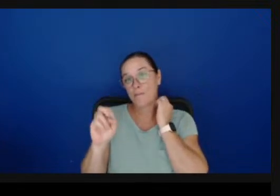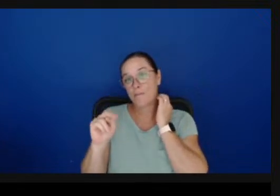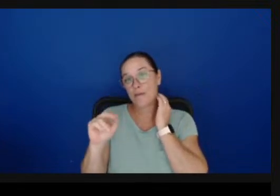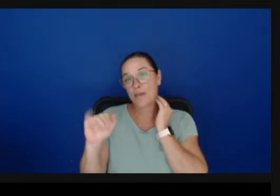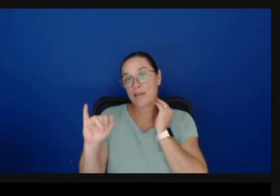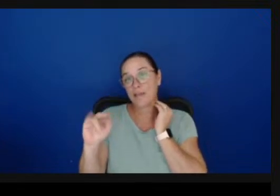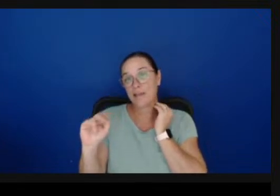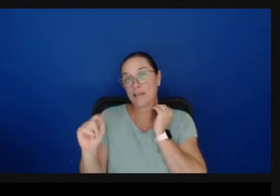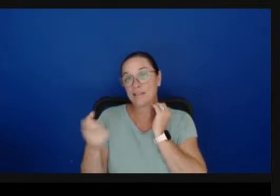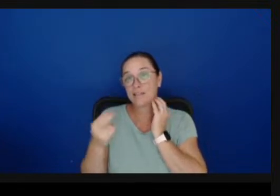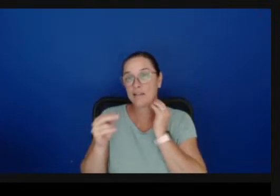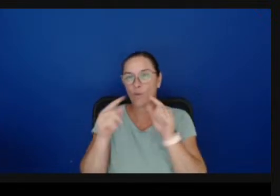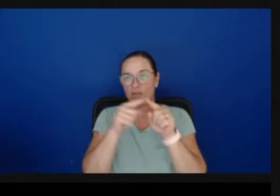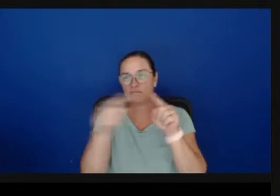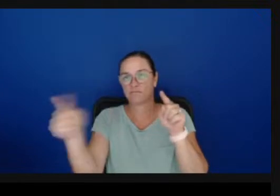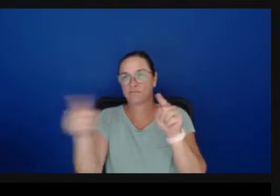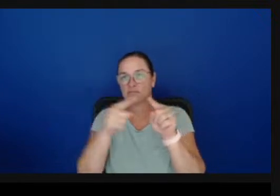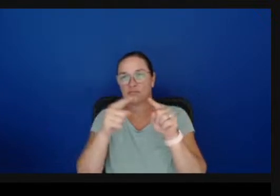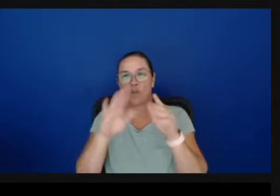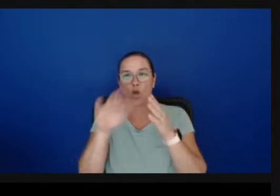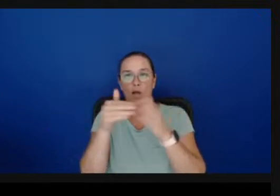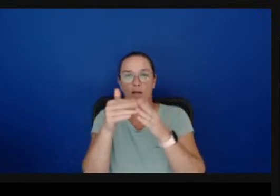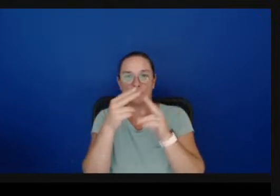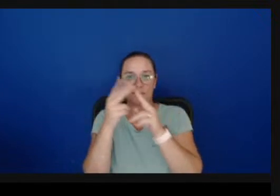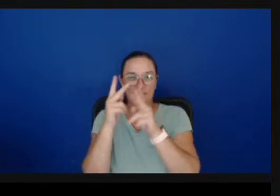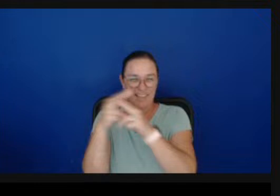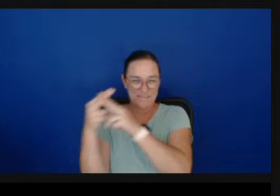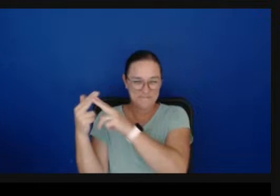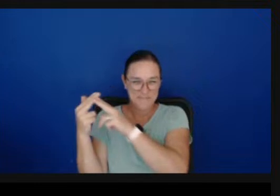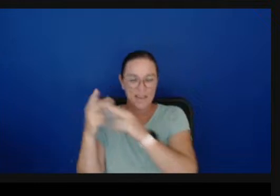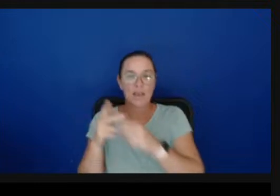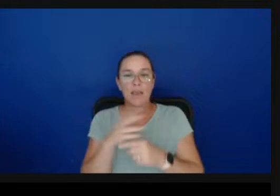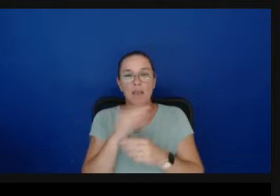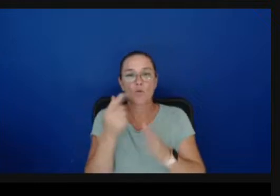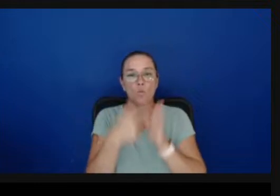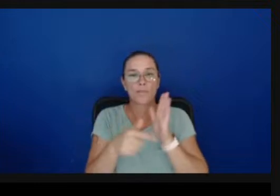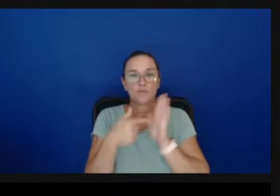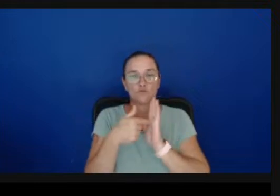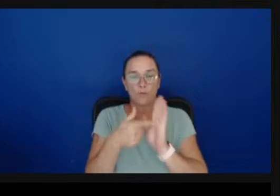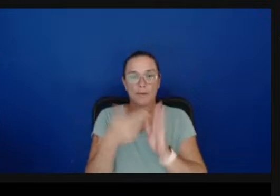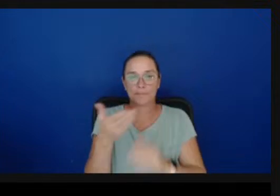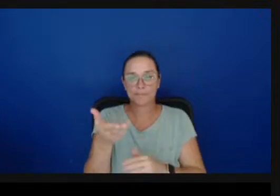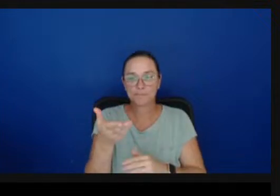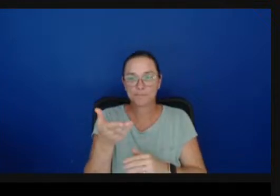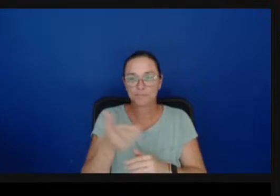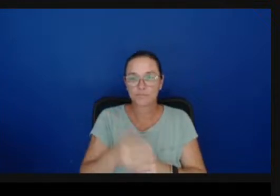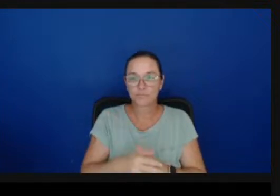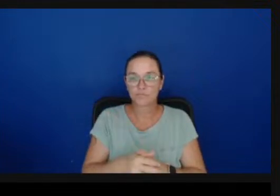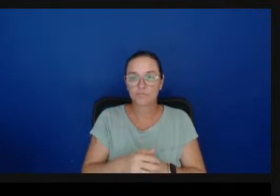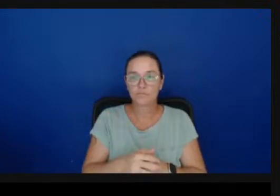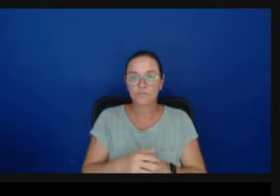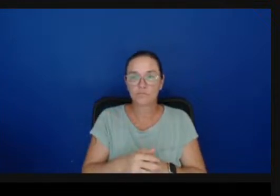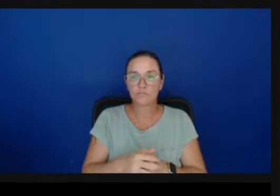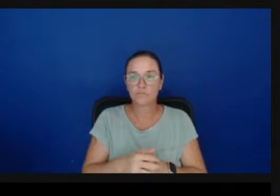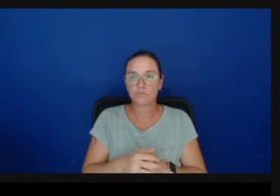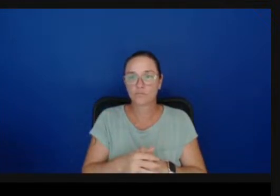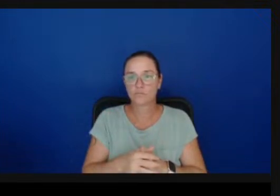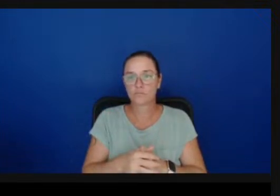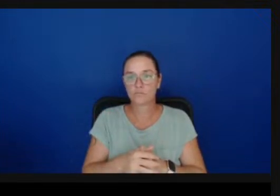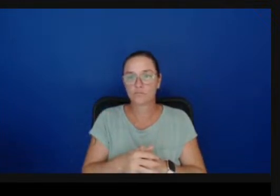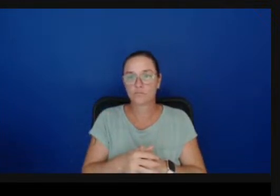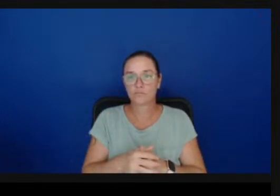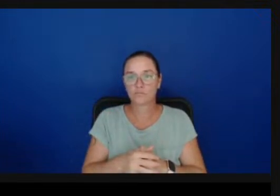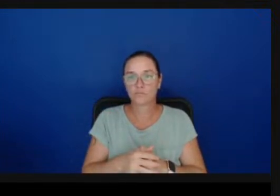and Alicia Ronacher. And what they're showing here is a network of